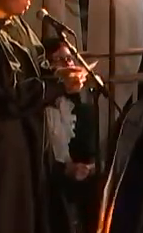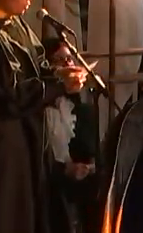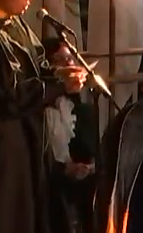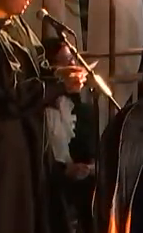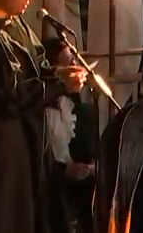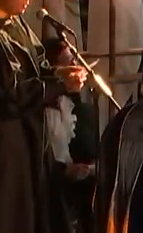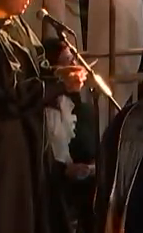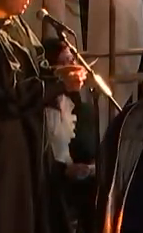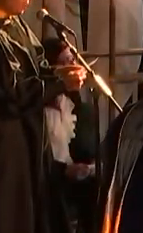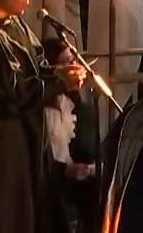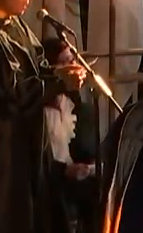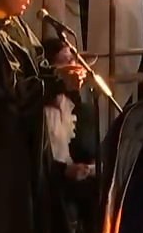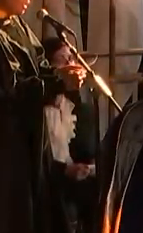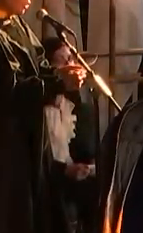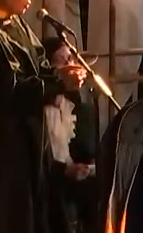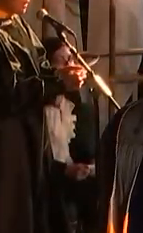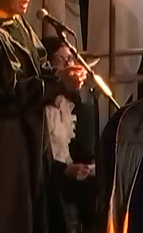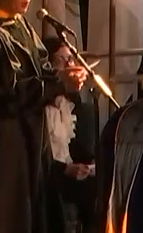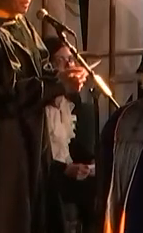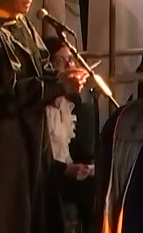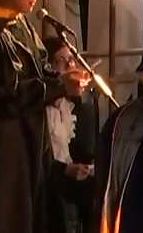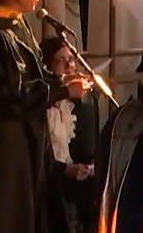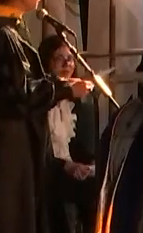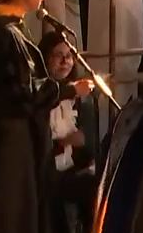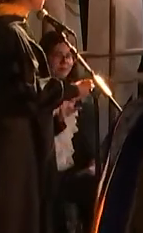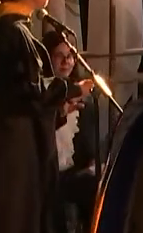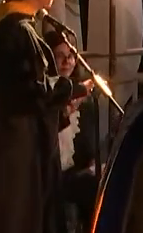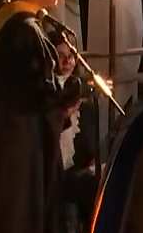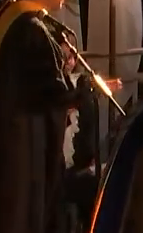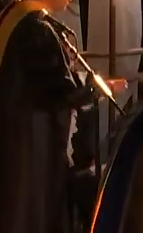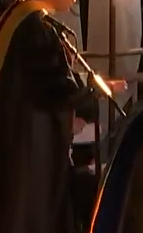Joanne Borges, magna cum laude.